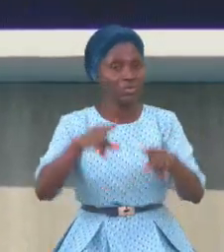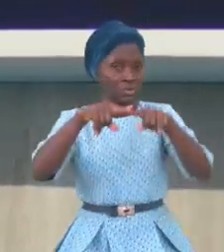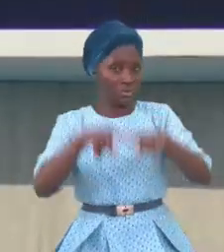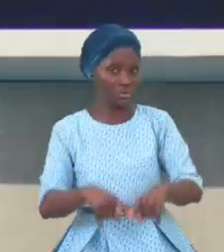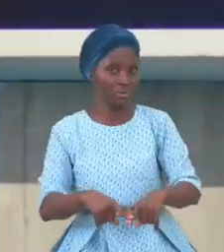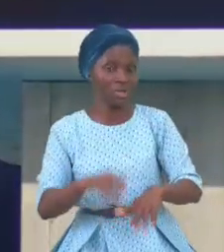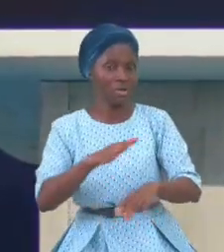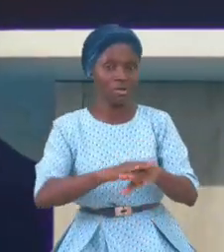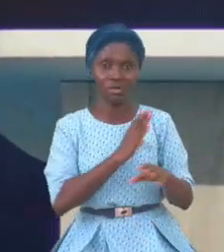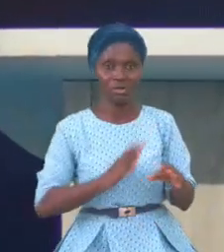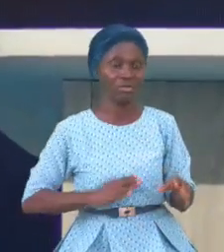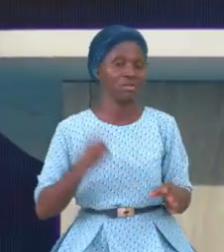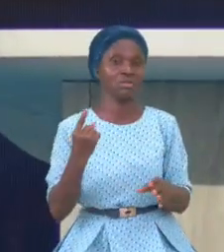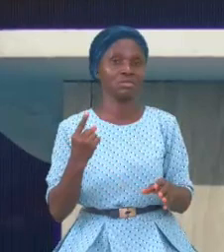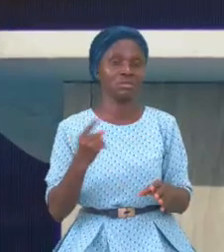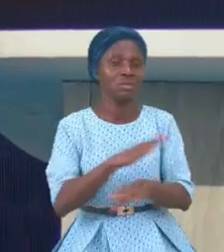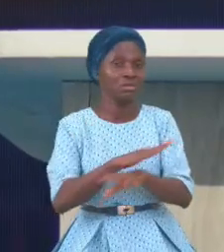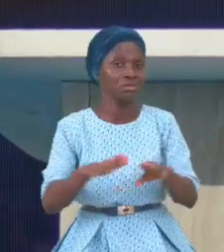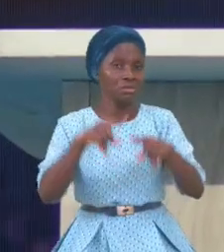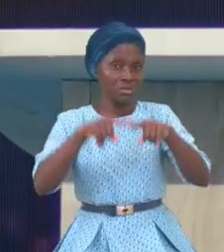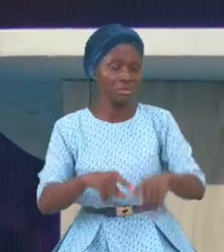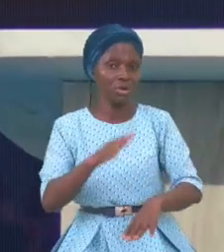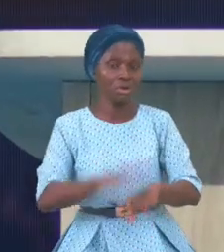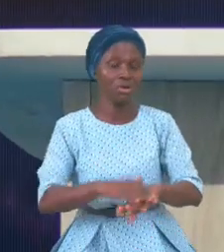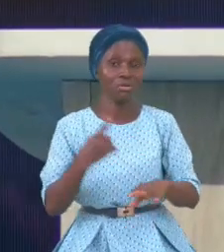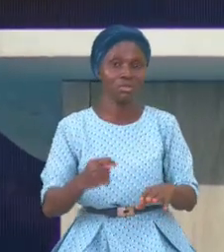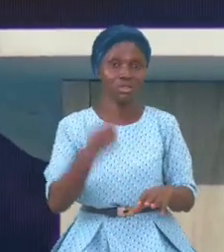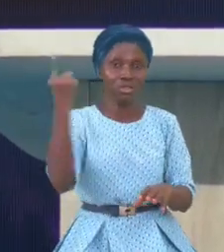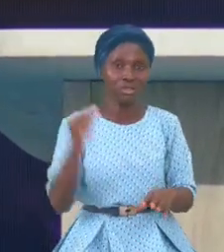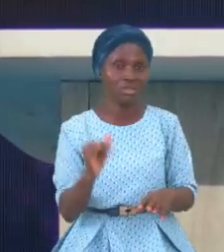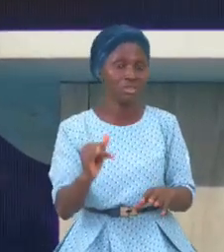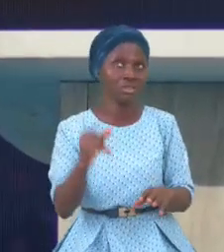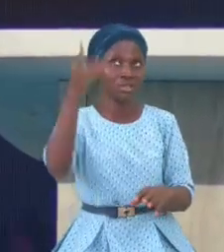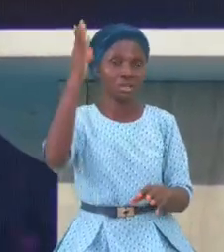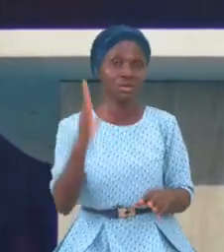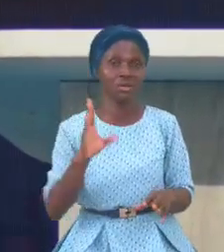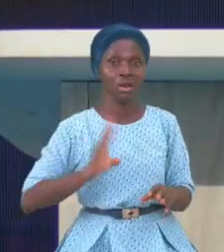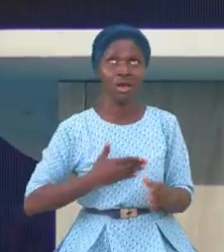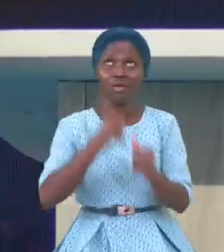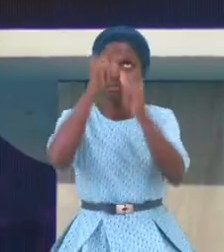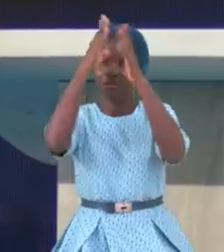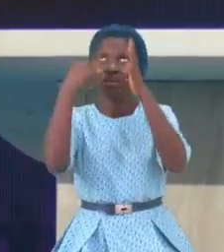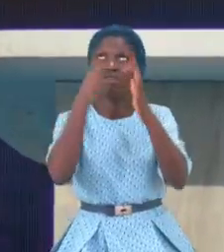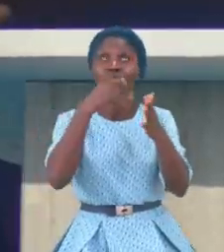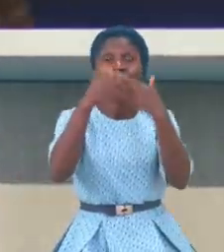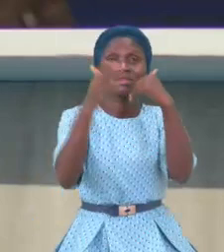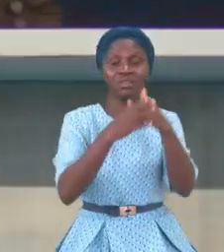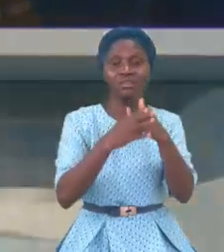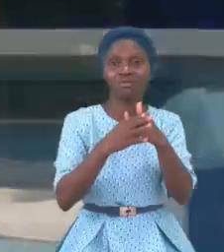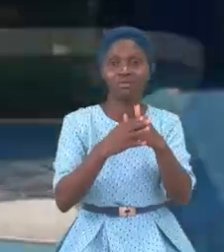depend on the eternal God, our Father who is in heaven alone. They do not depend